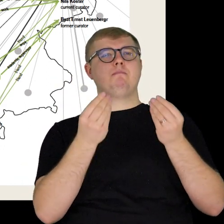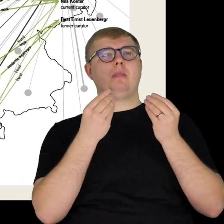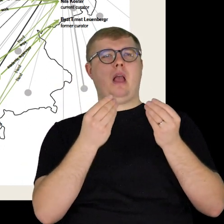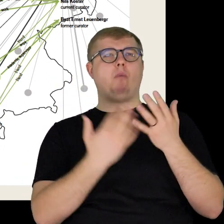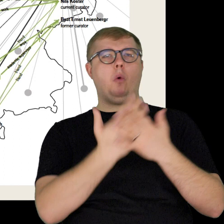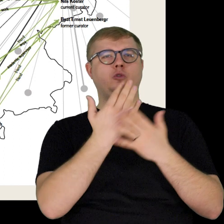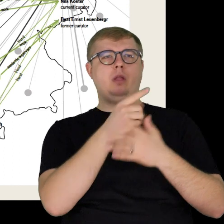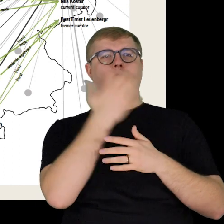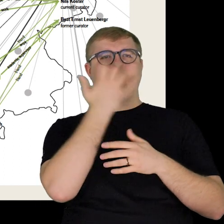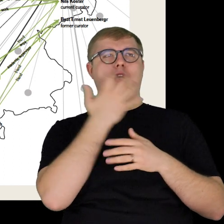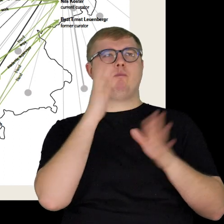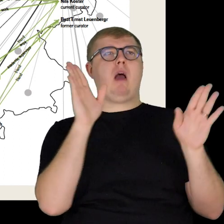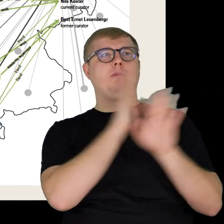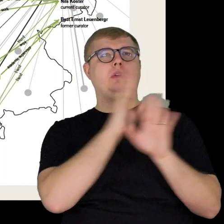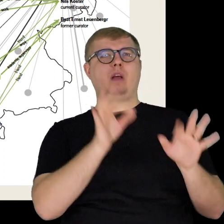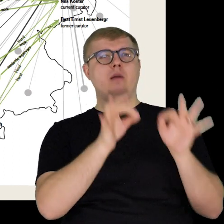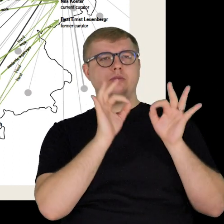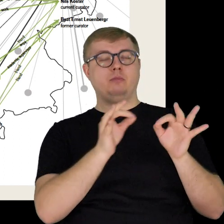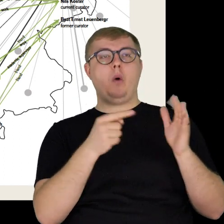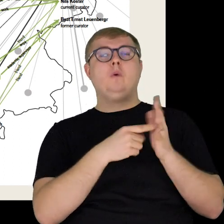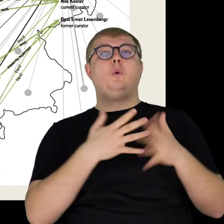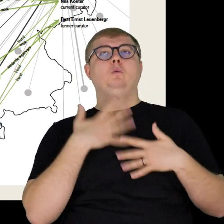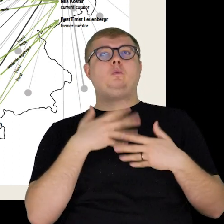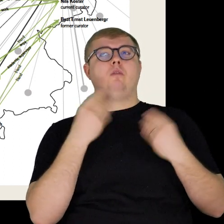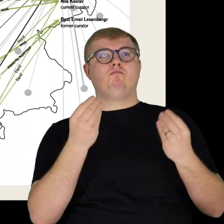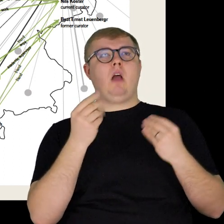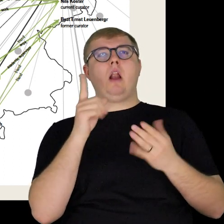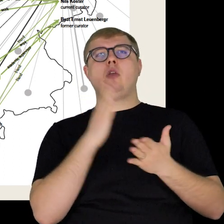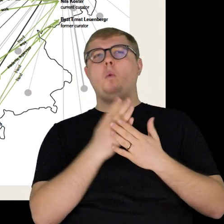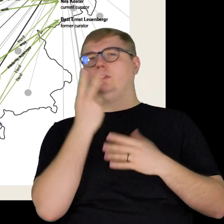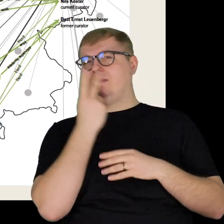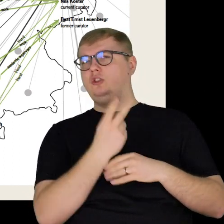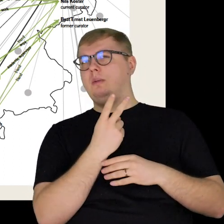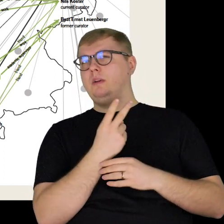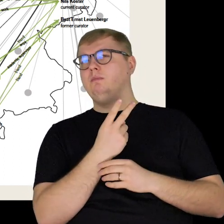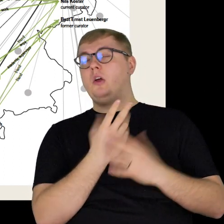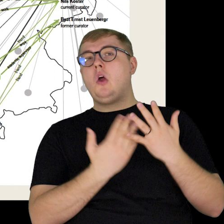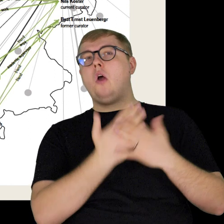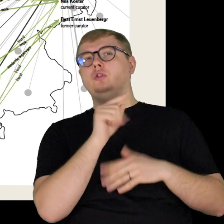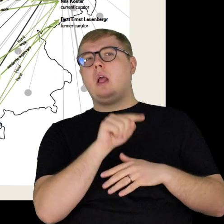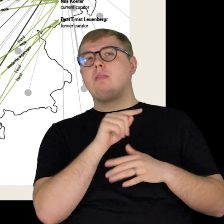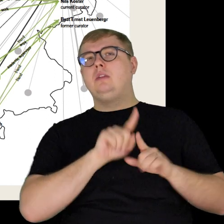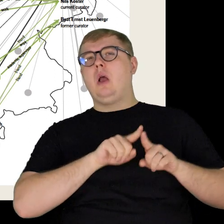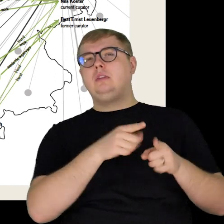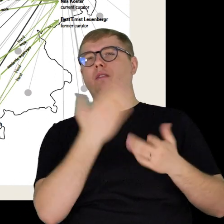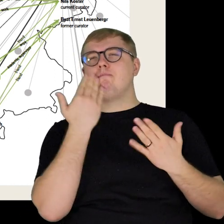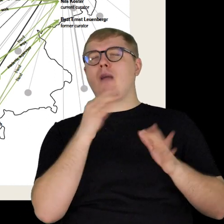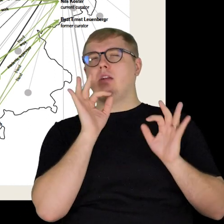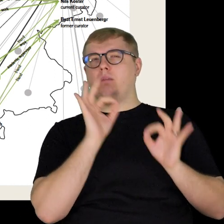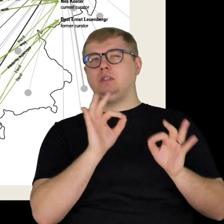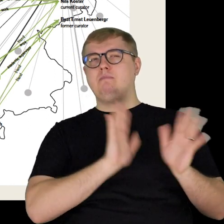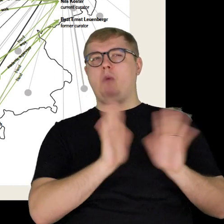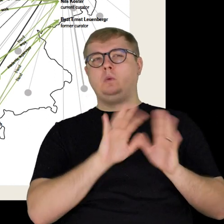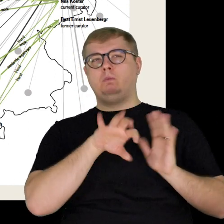humid atmosphere, and it feels very wonderful. But now we're starting to sort of see that actually these plants are organized in very particular ways. The ways that they're organized